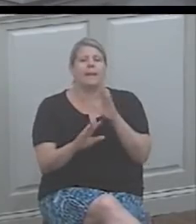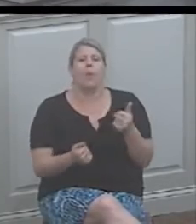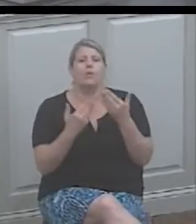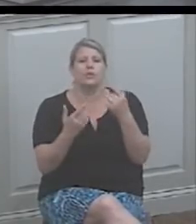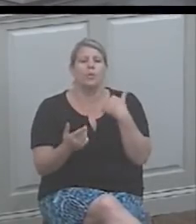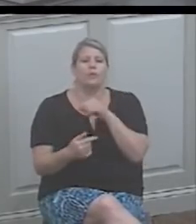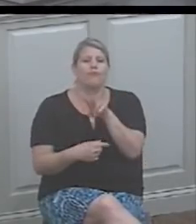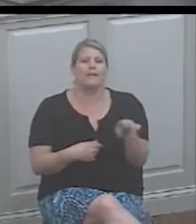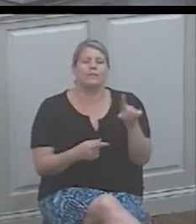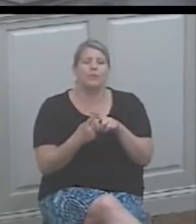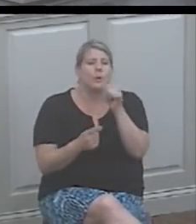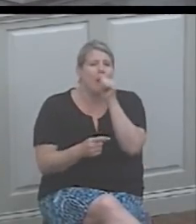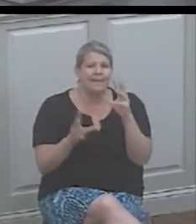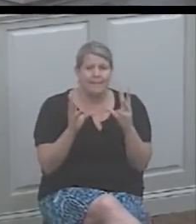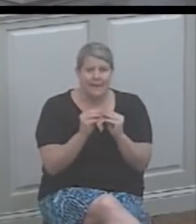into executive session